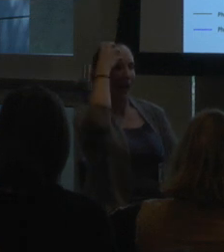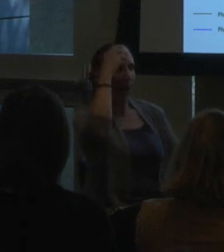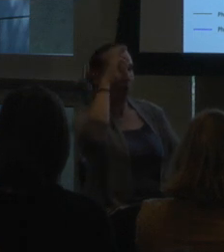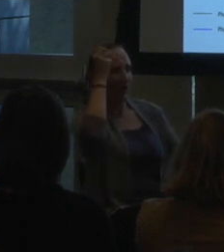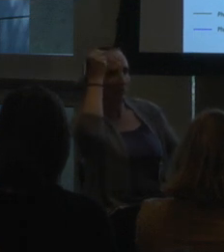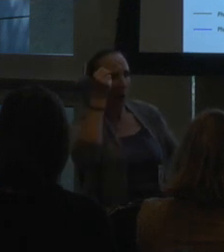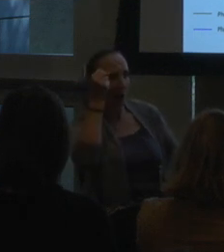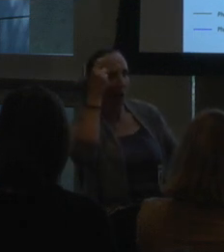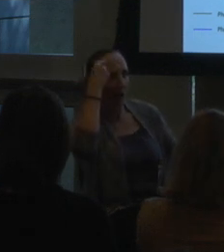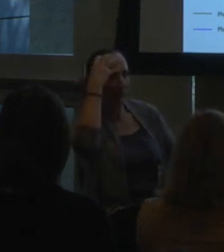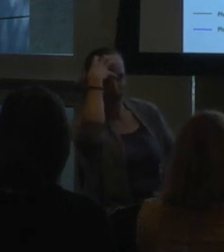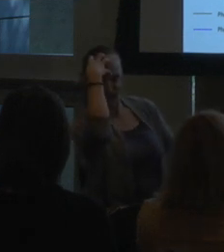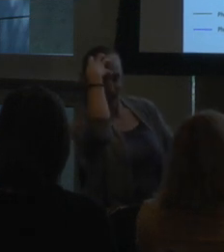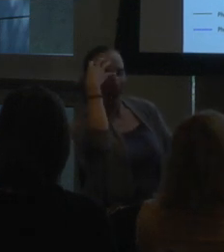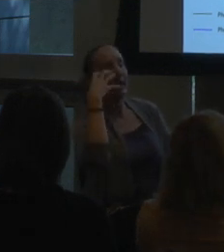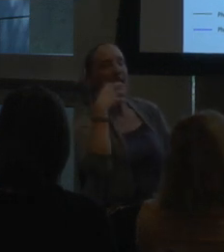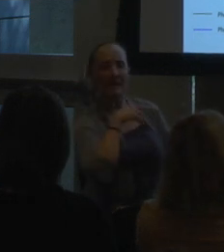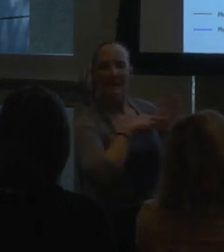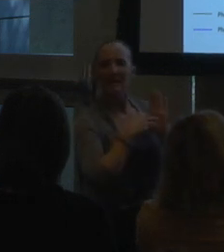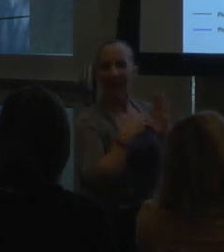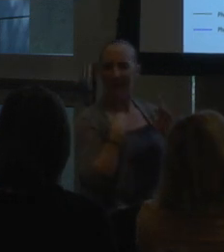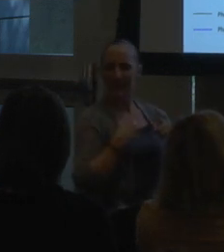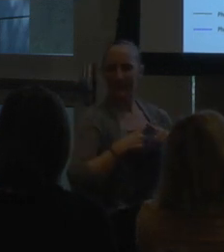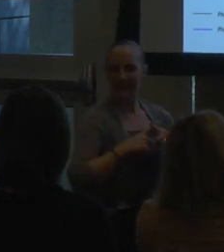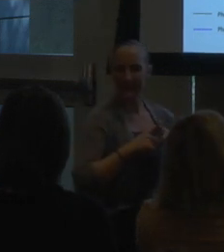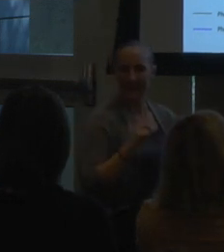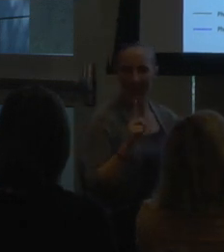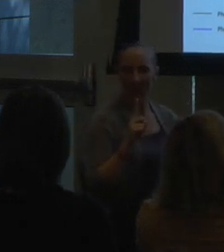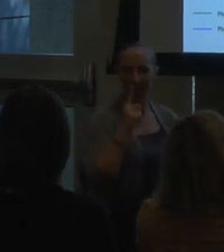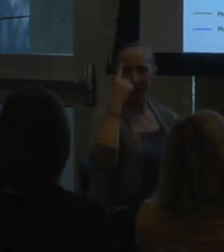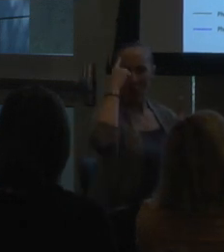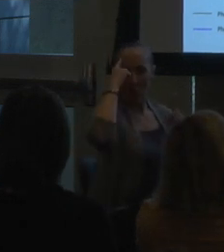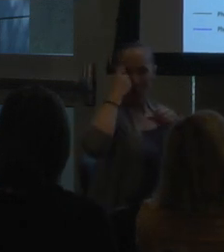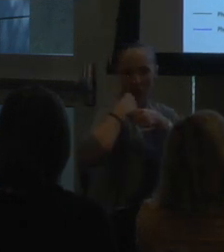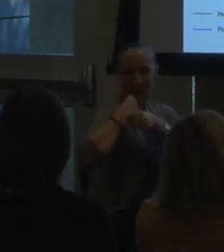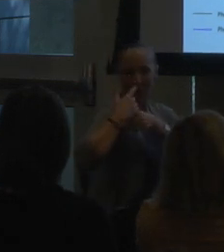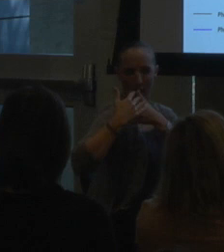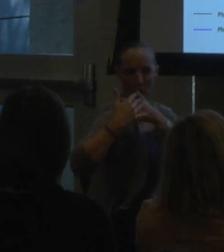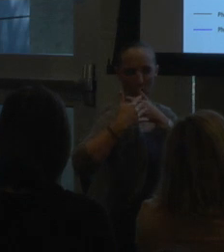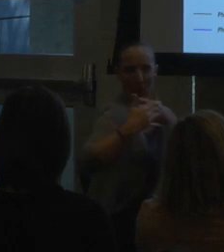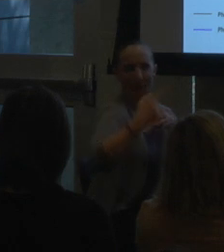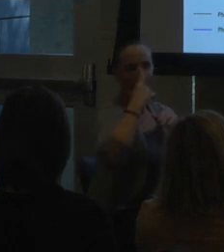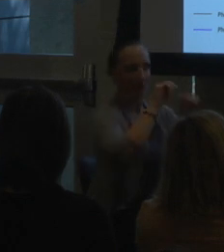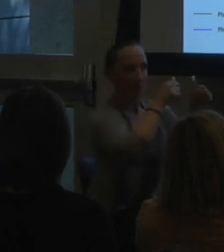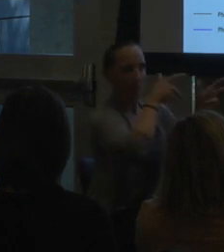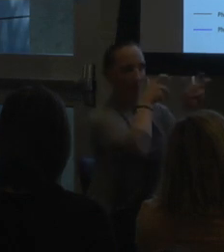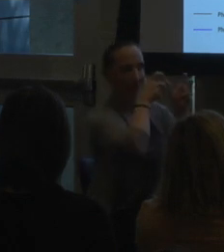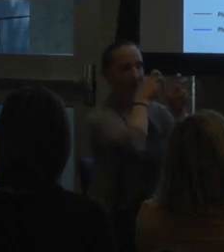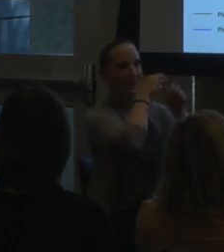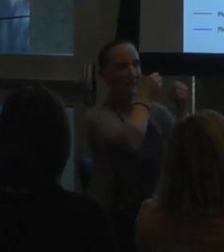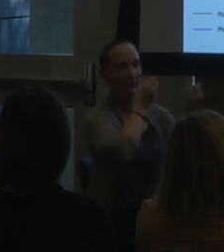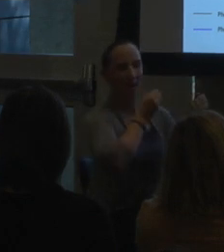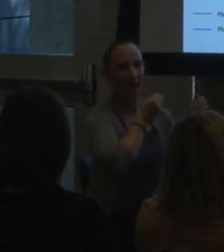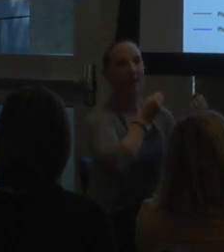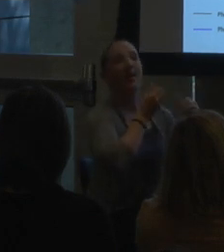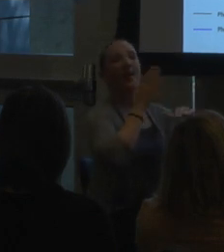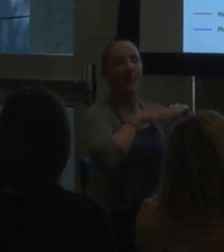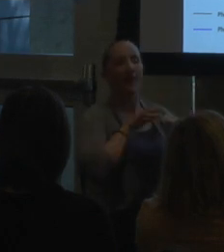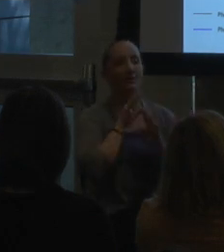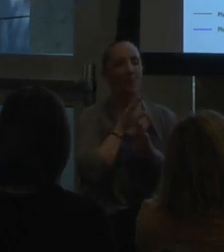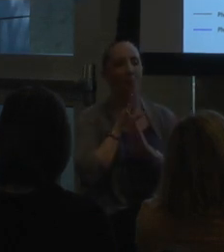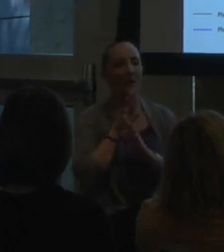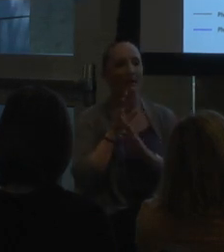right anterior distribution suggests that there might be a different neural generator for processing form in a sign language than in a